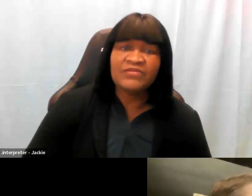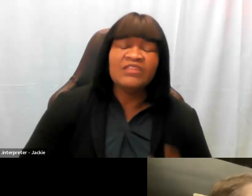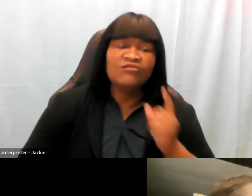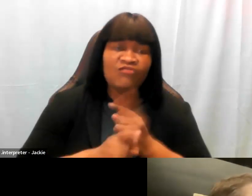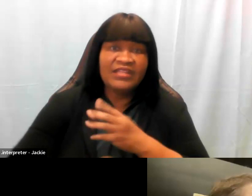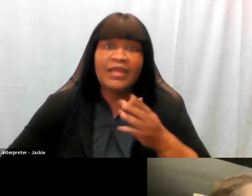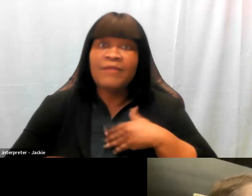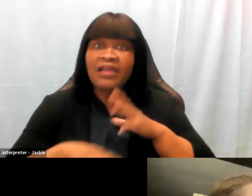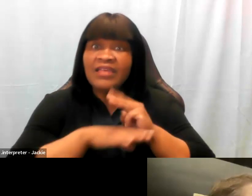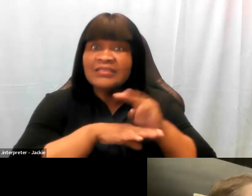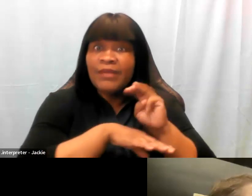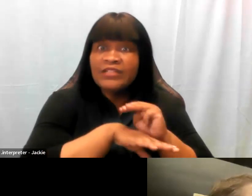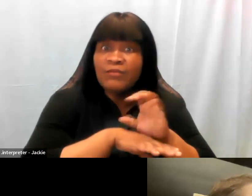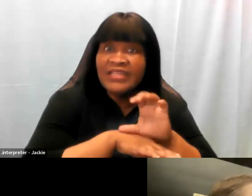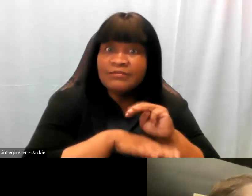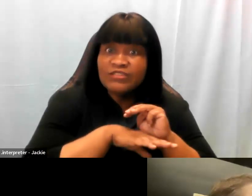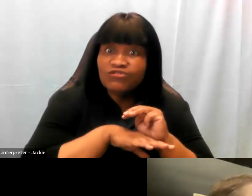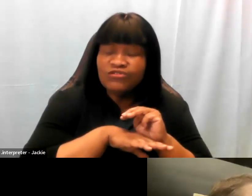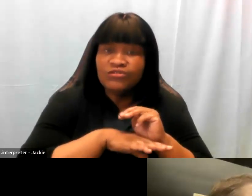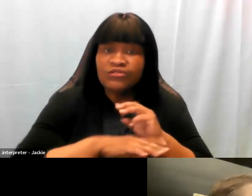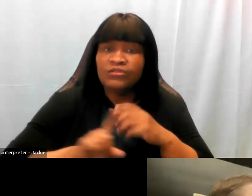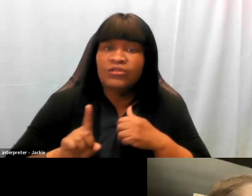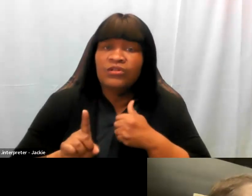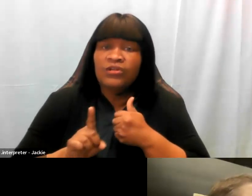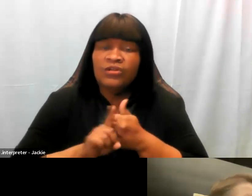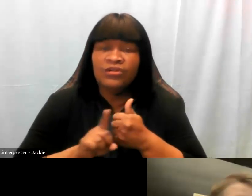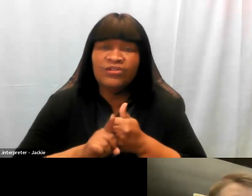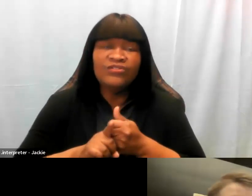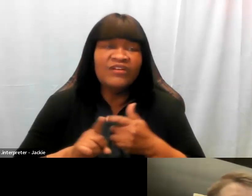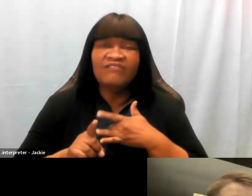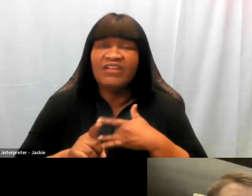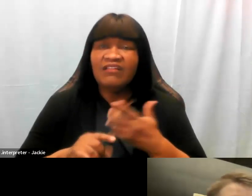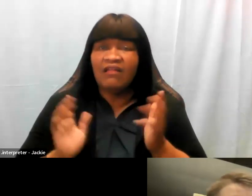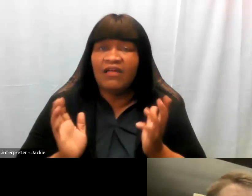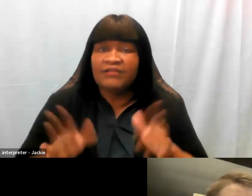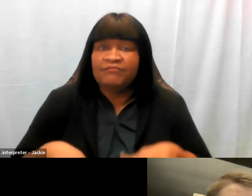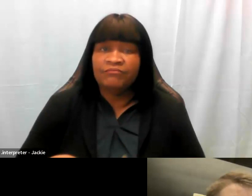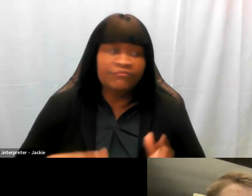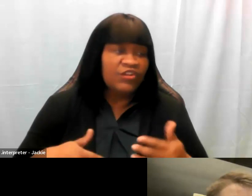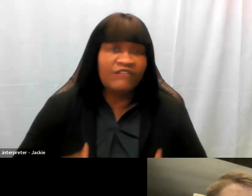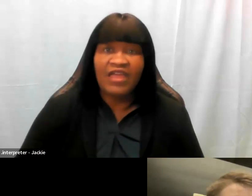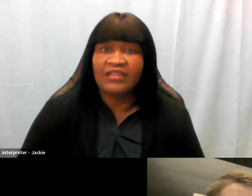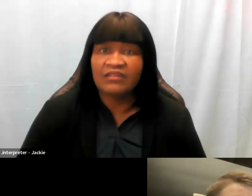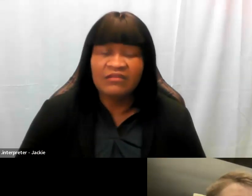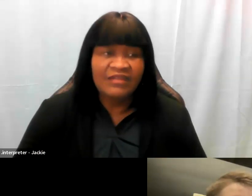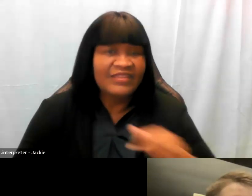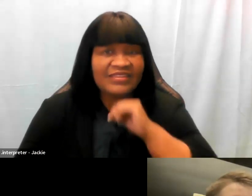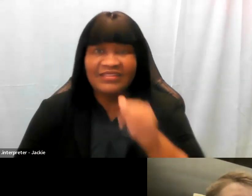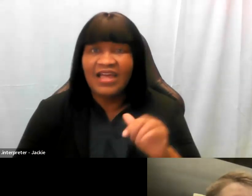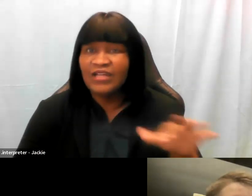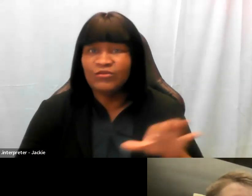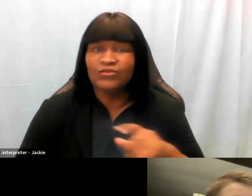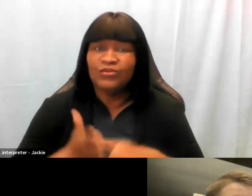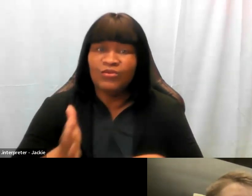case manager also was very emphatic eventually that they did not do